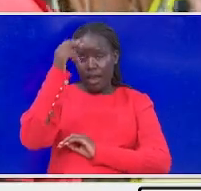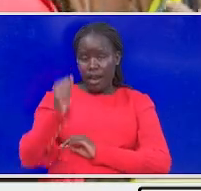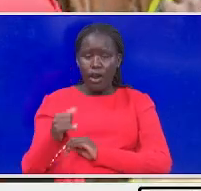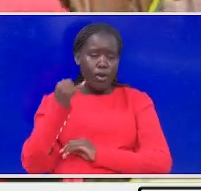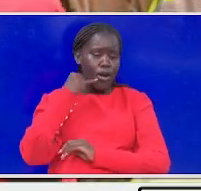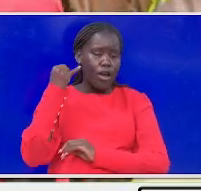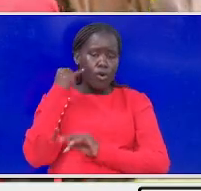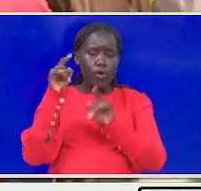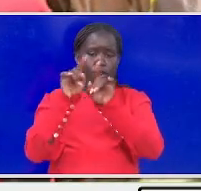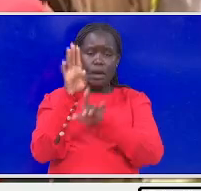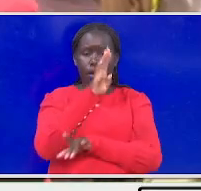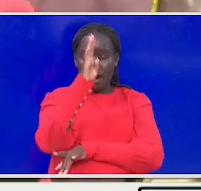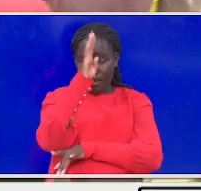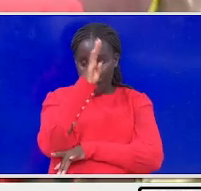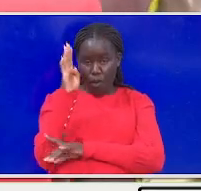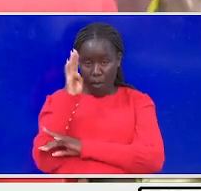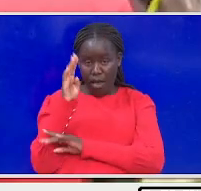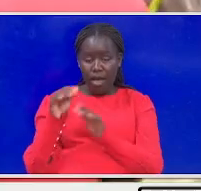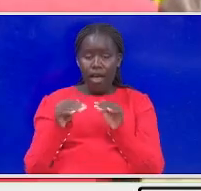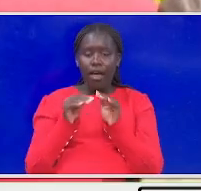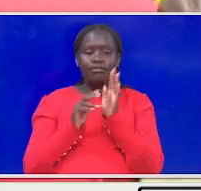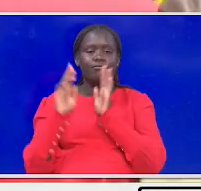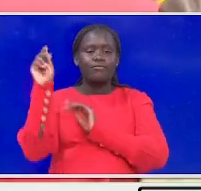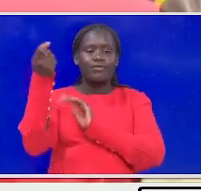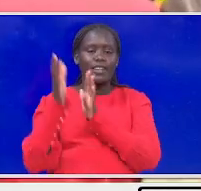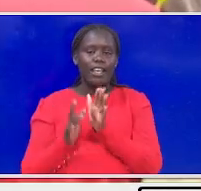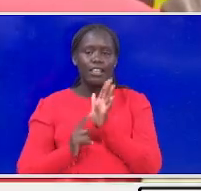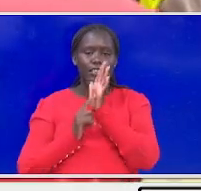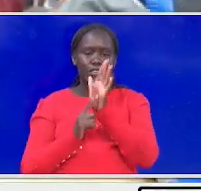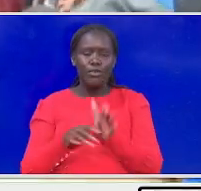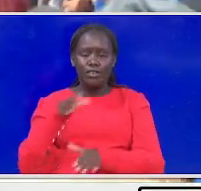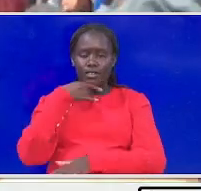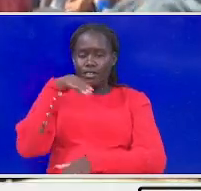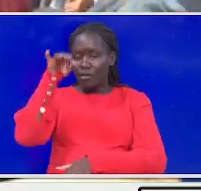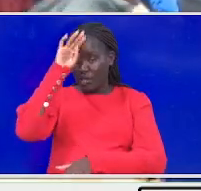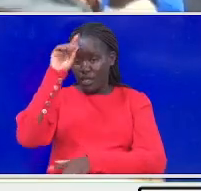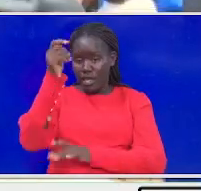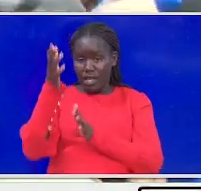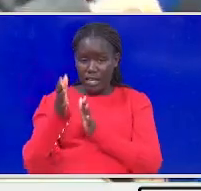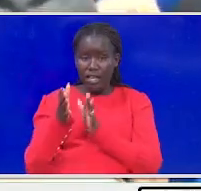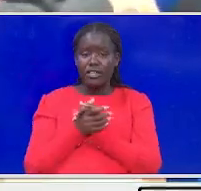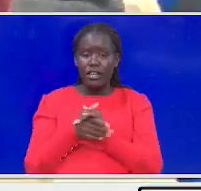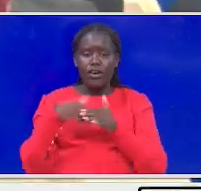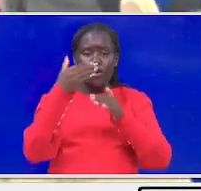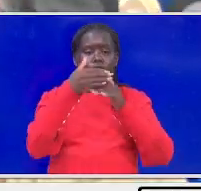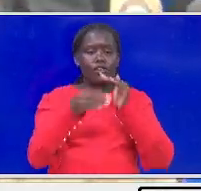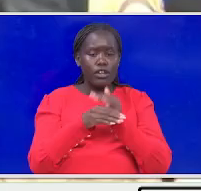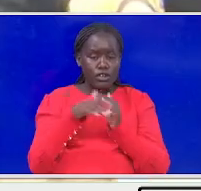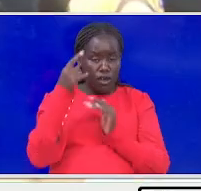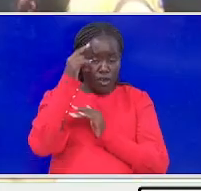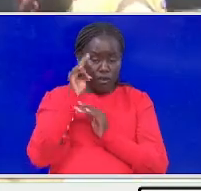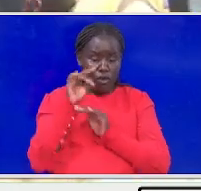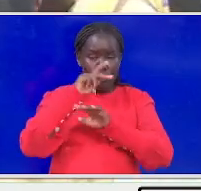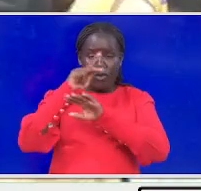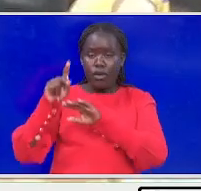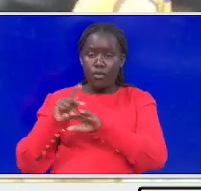Bungoma. Kenyans expressing frustration with the inconsistent political landscape of Kenya, devoid of a solid foundation for ideology or